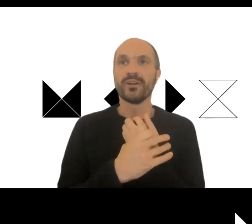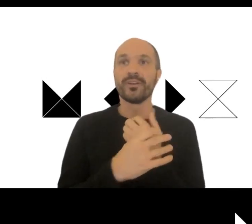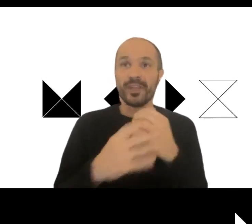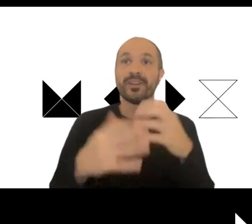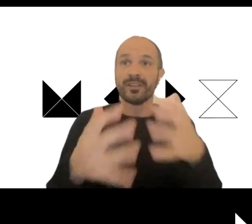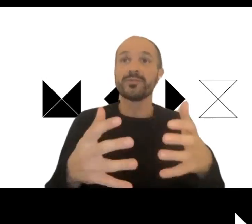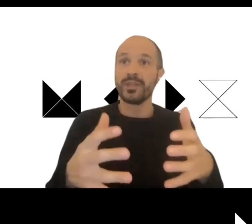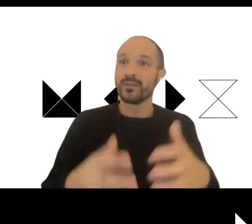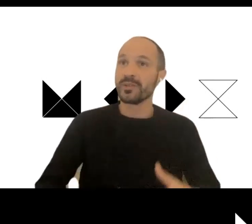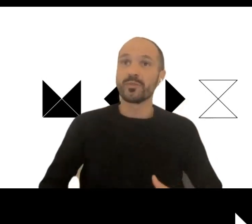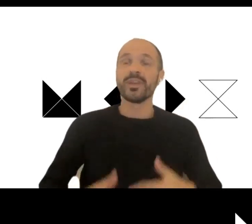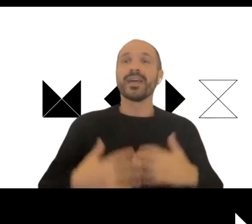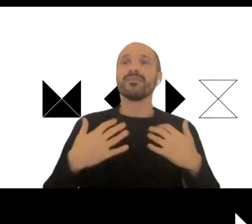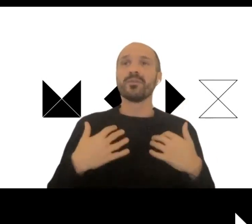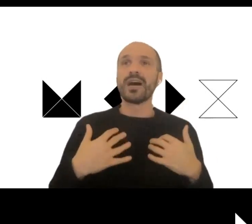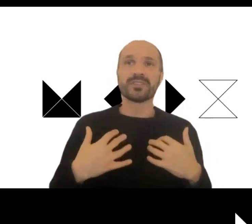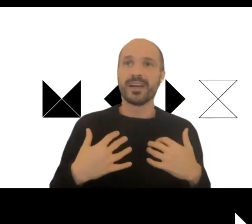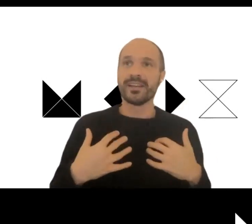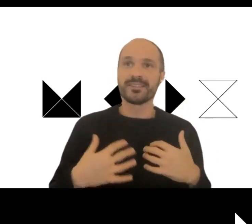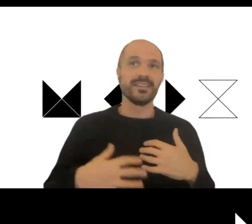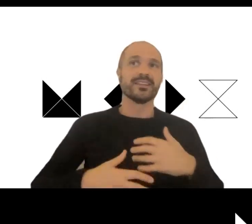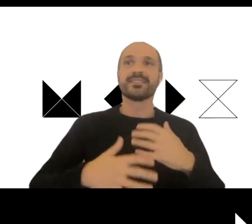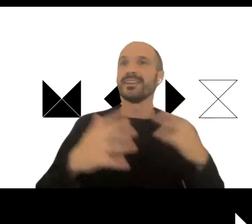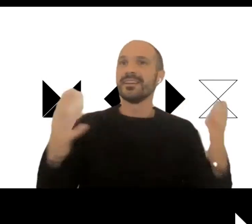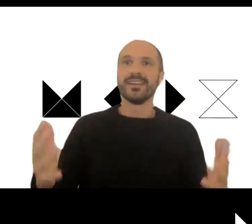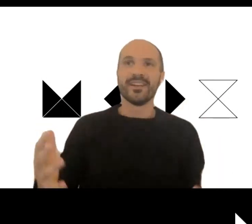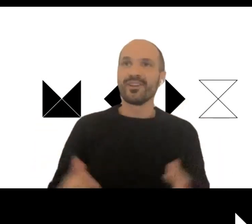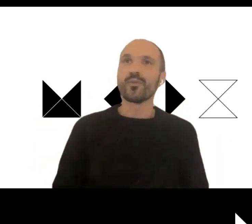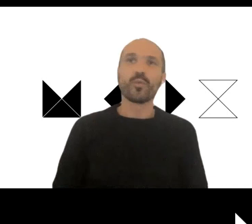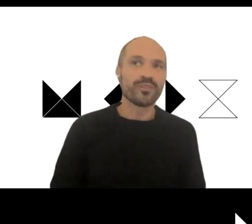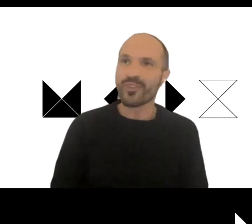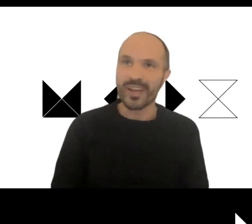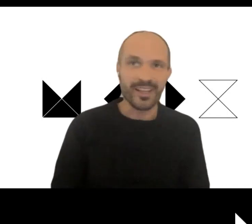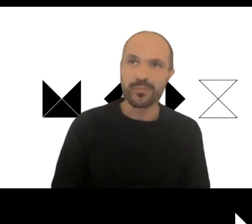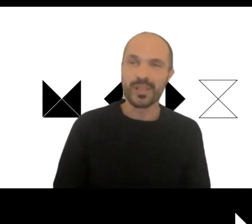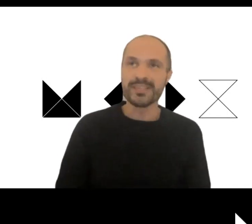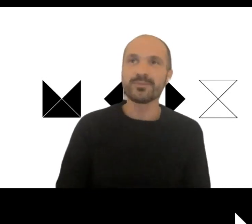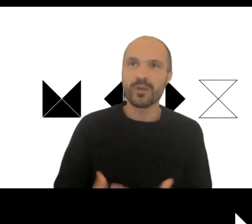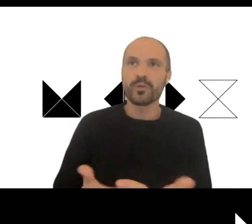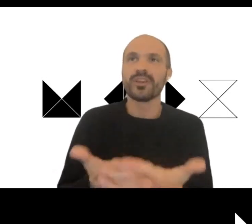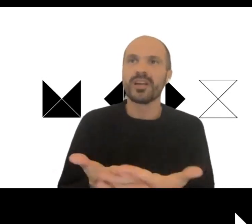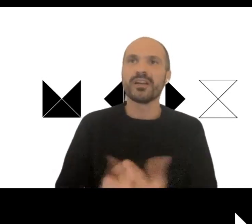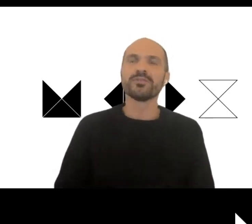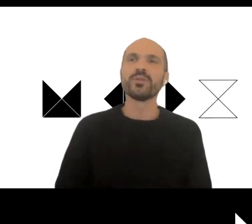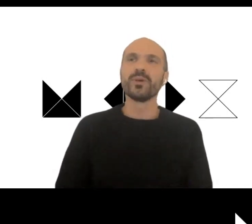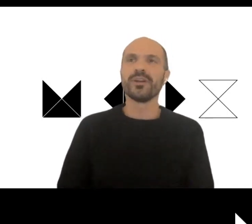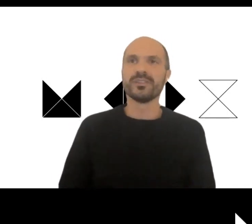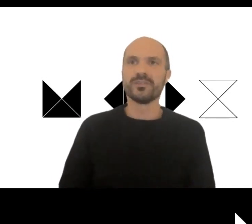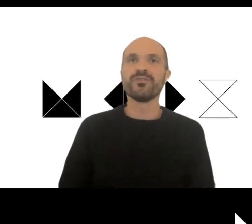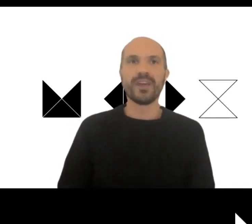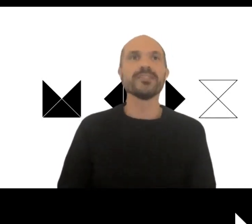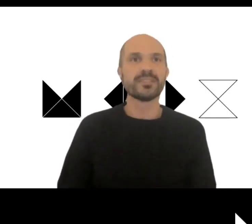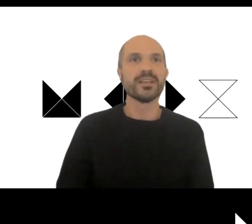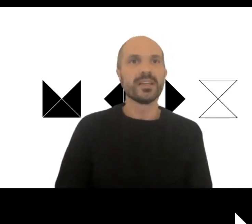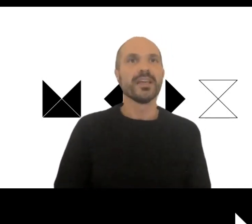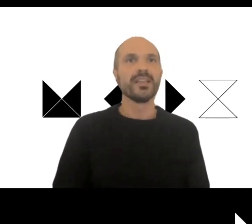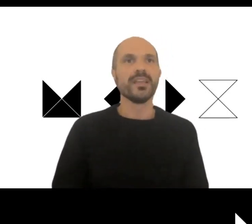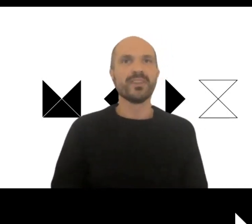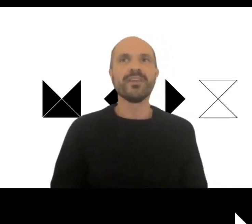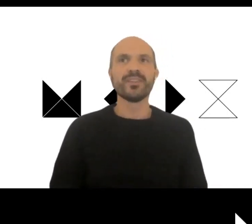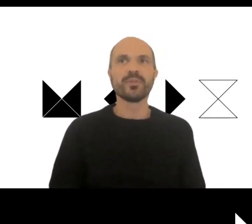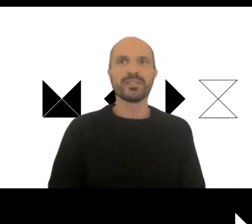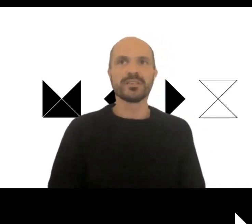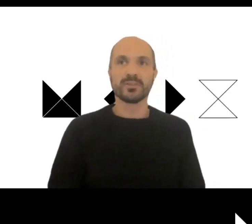cultural barriers, even in Sweden, which we from outside is seen as a very wood-friendly place? What were the kind of cultural barriers that you faced